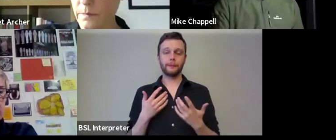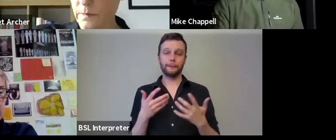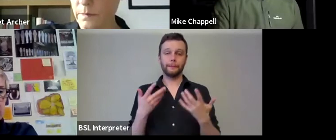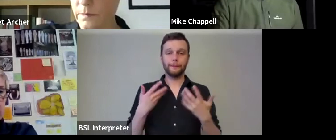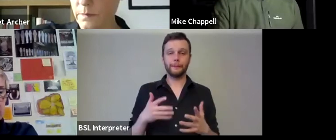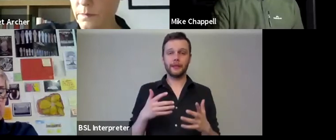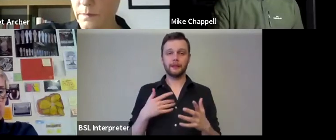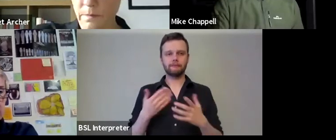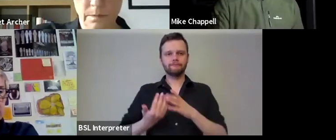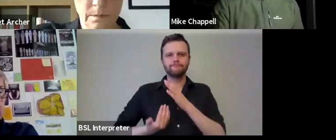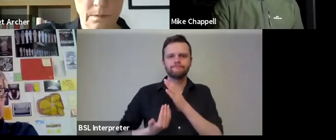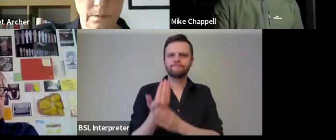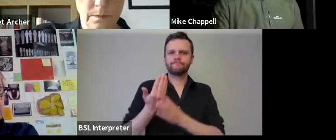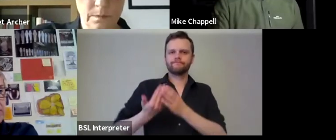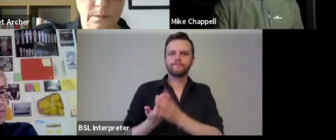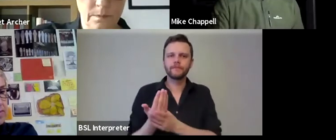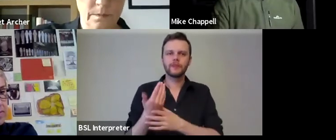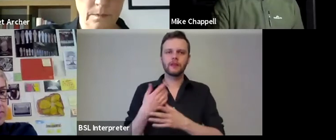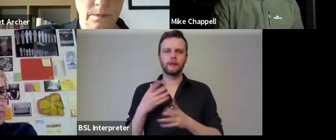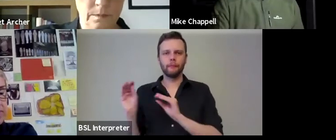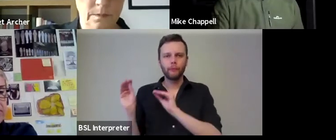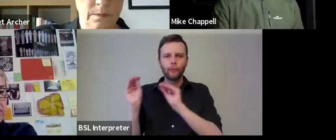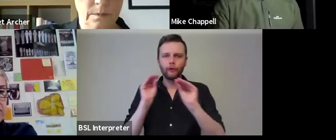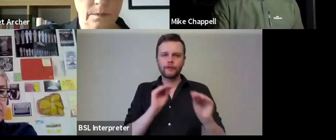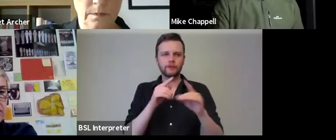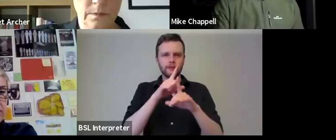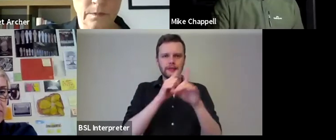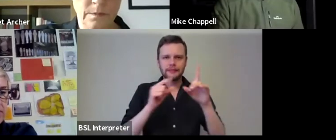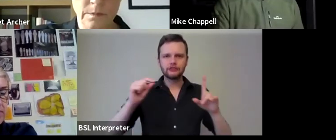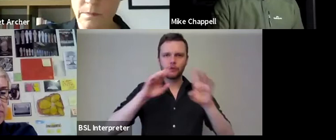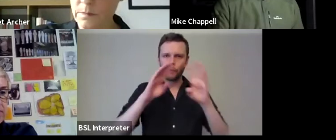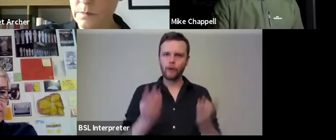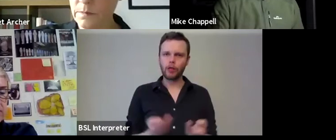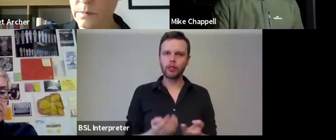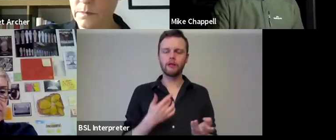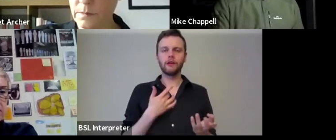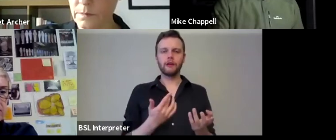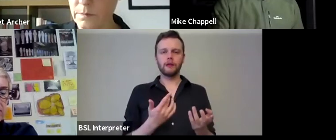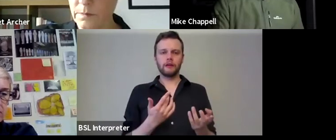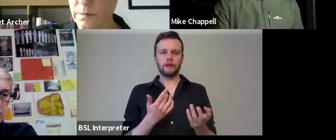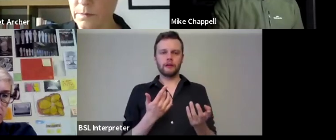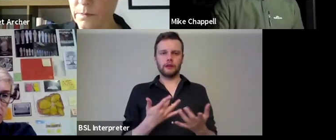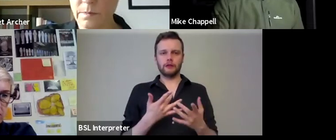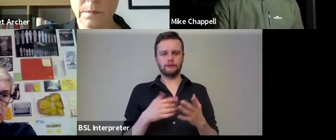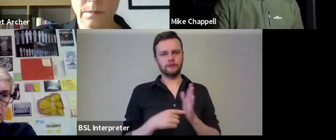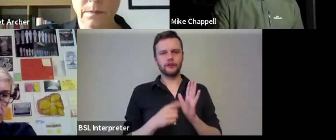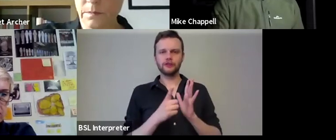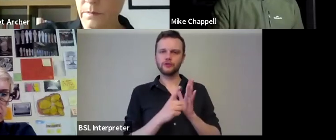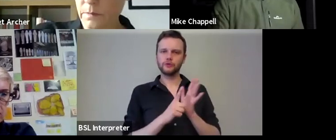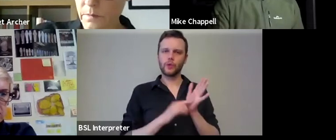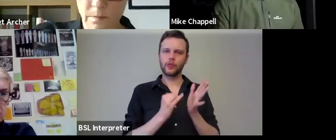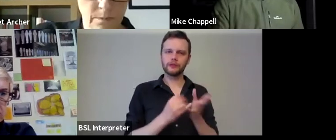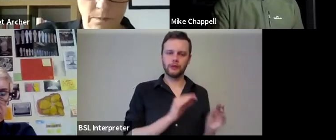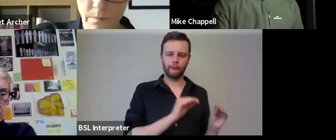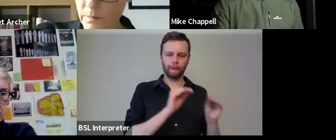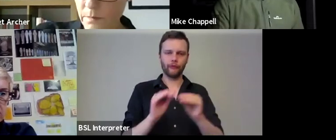as we have developed and kind of moved into the digital age, our tools have obviously moved much more